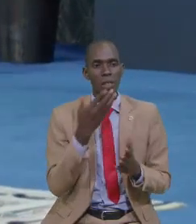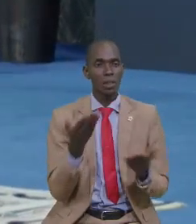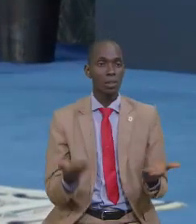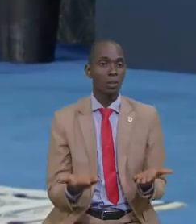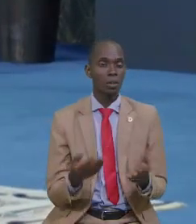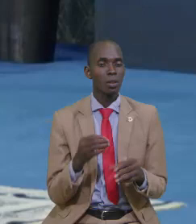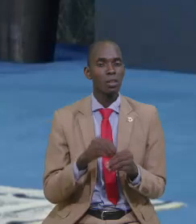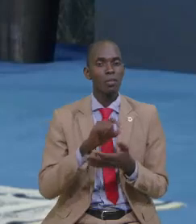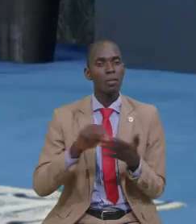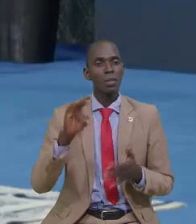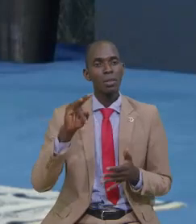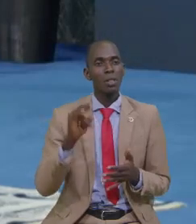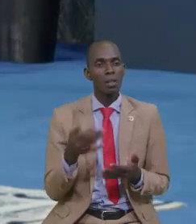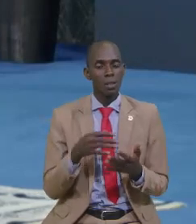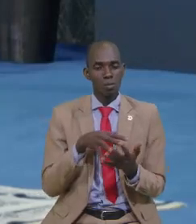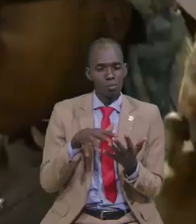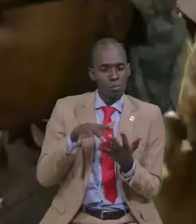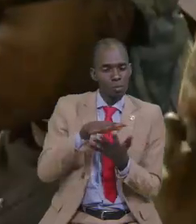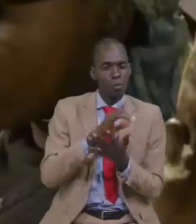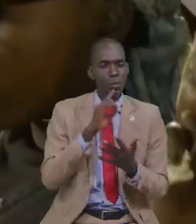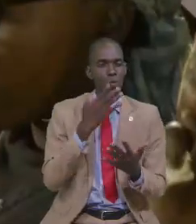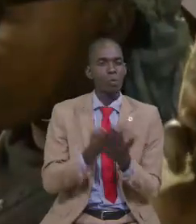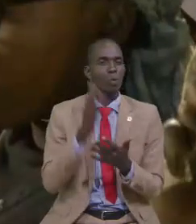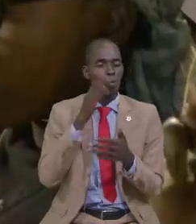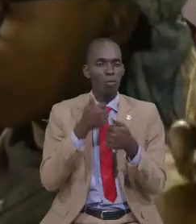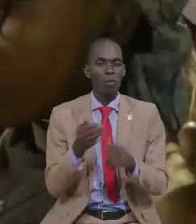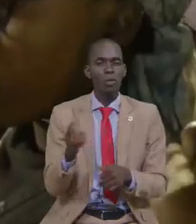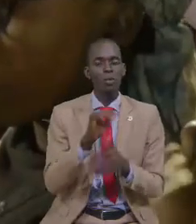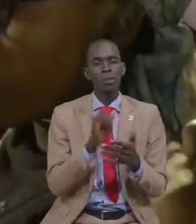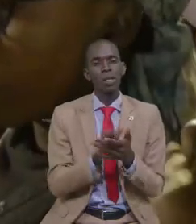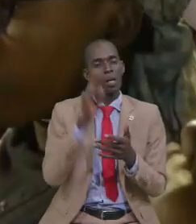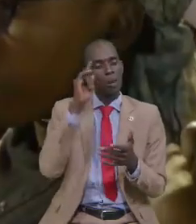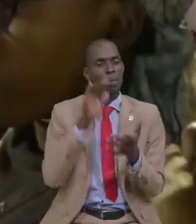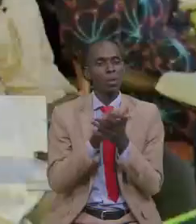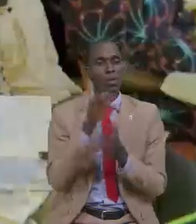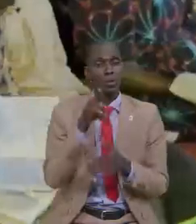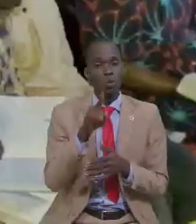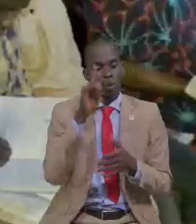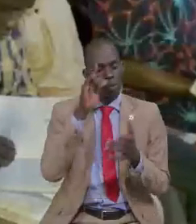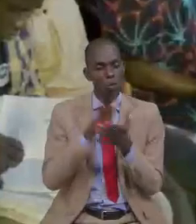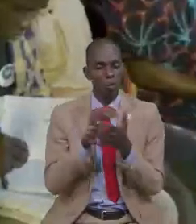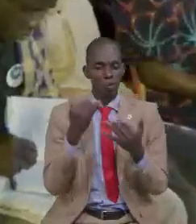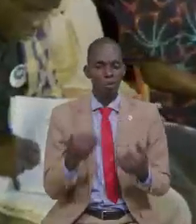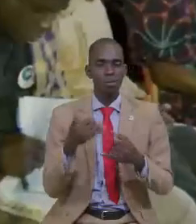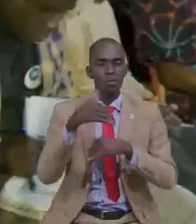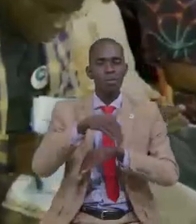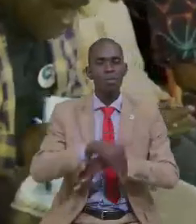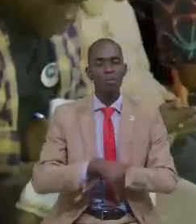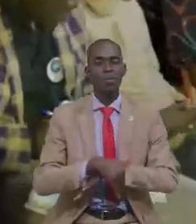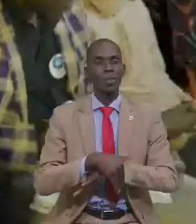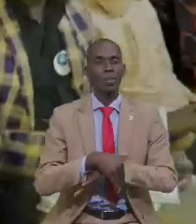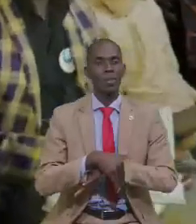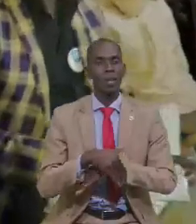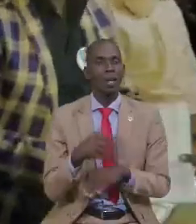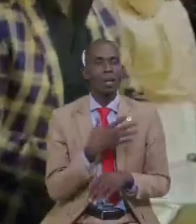them that believe. You believe tonight. I said, you believe tonight, and the signs and